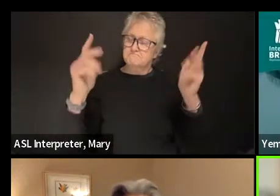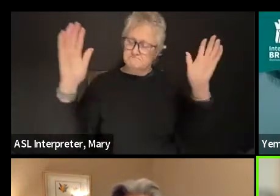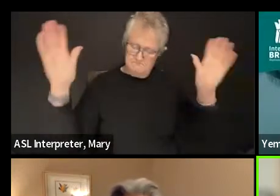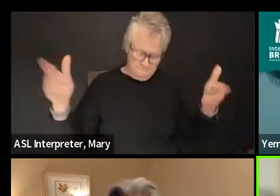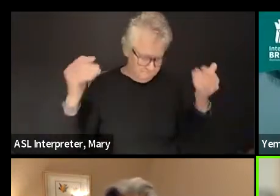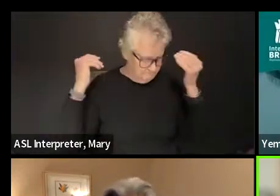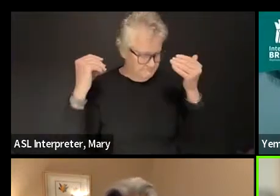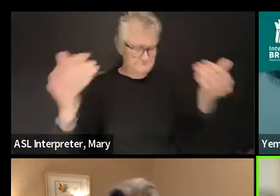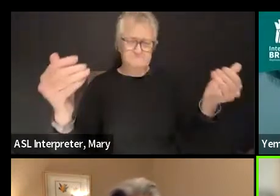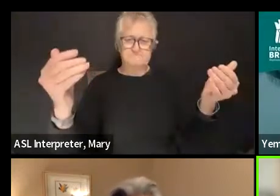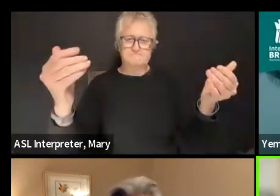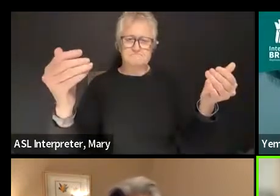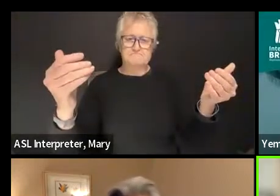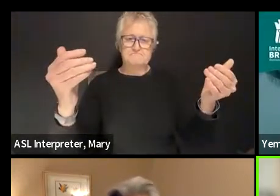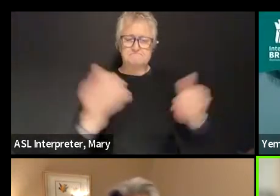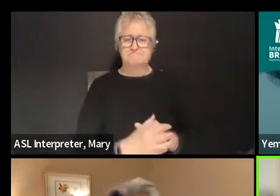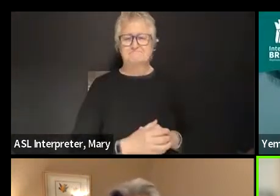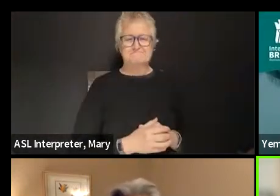let's jump in. Okay.